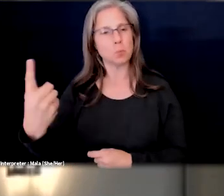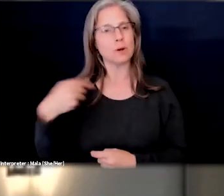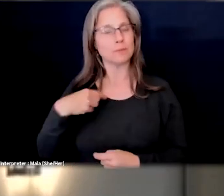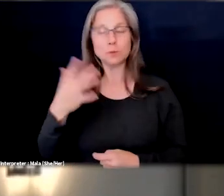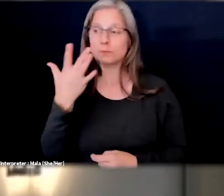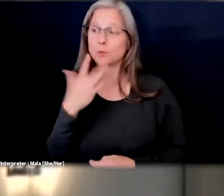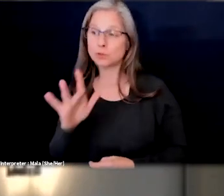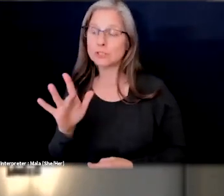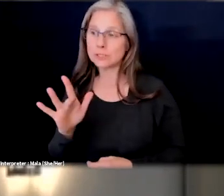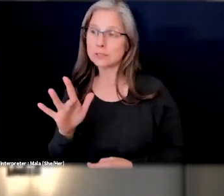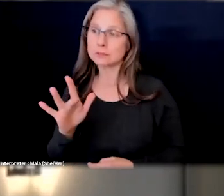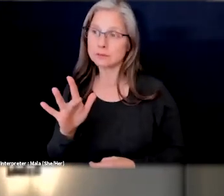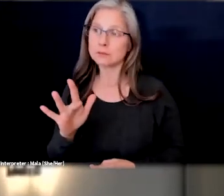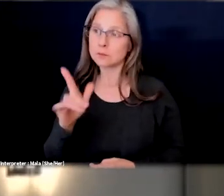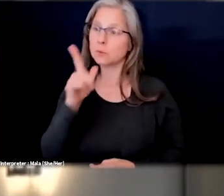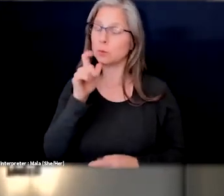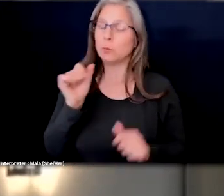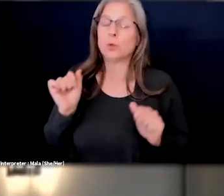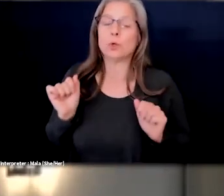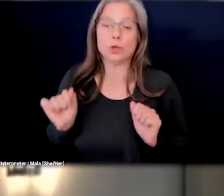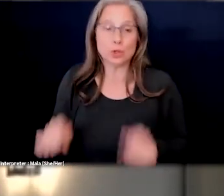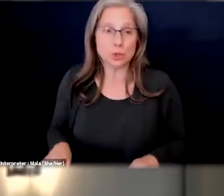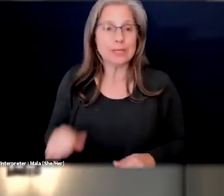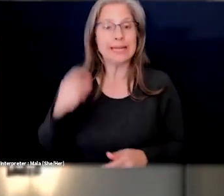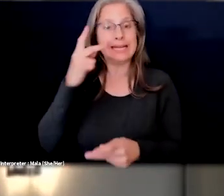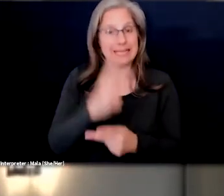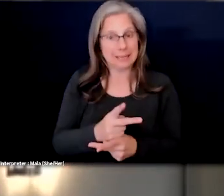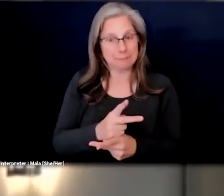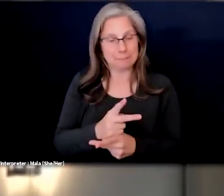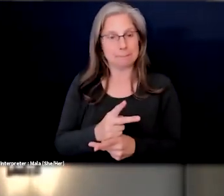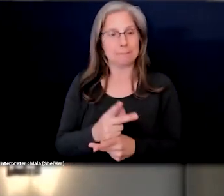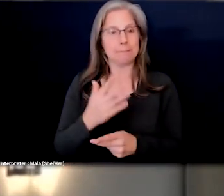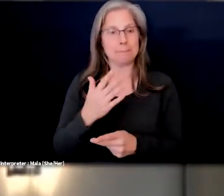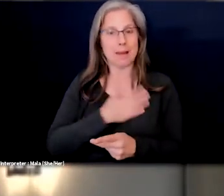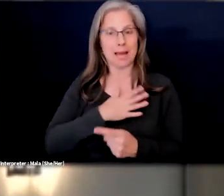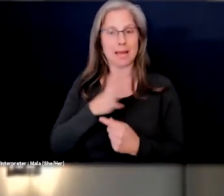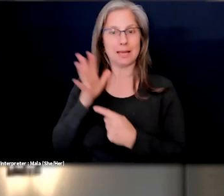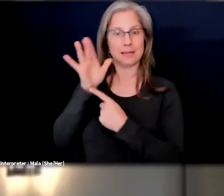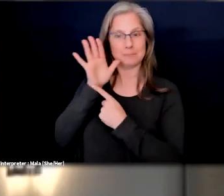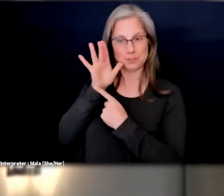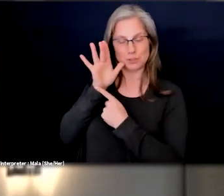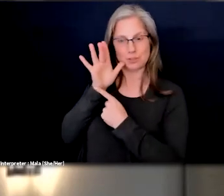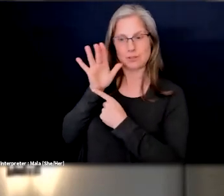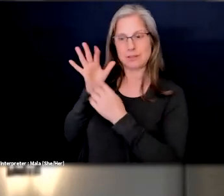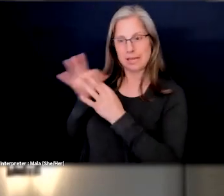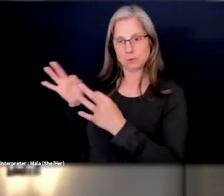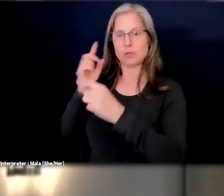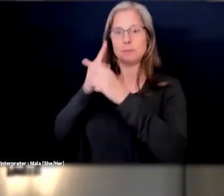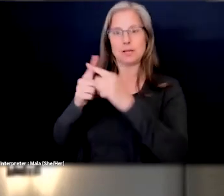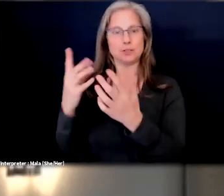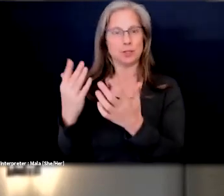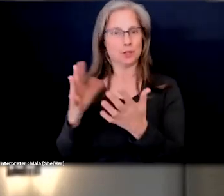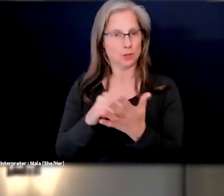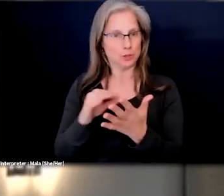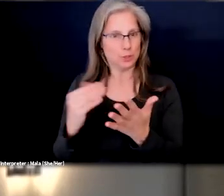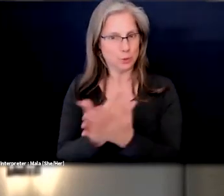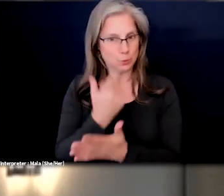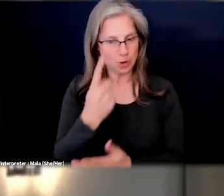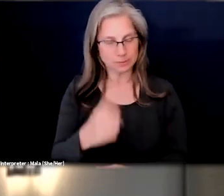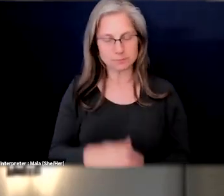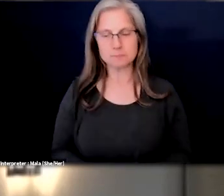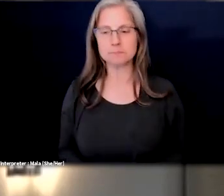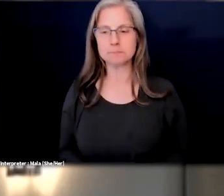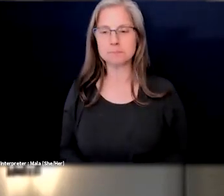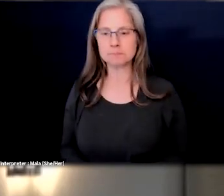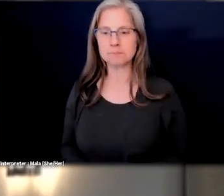fortunate ones that was able to keep my maternal language as well as learn a new language.